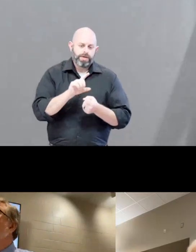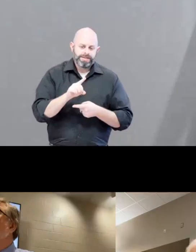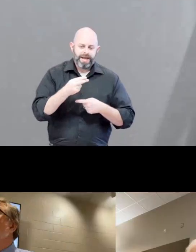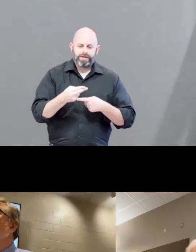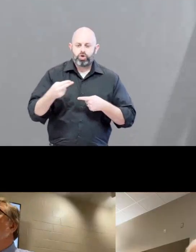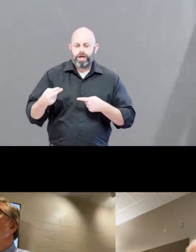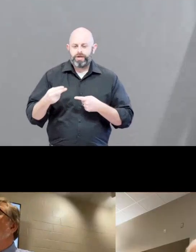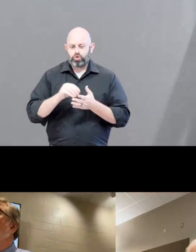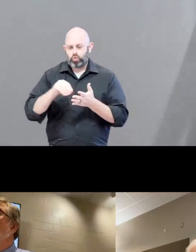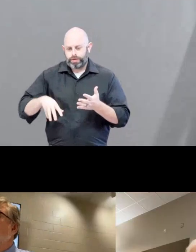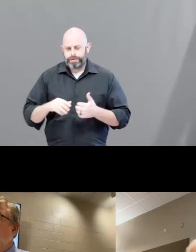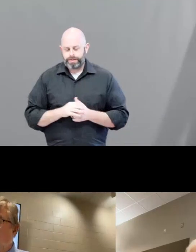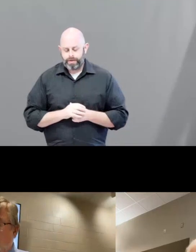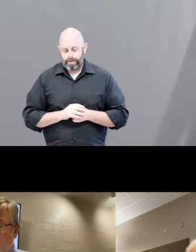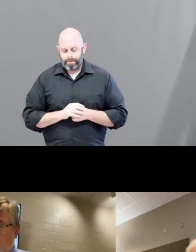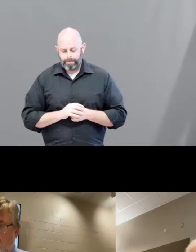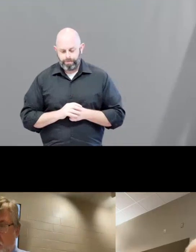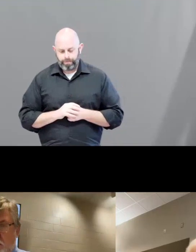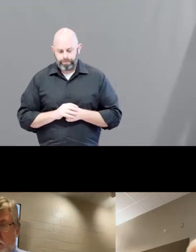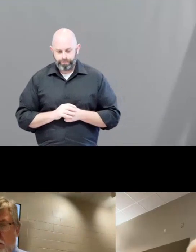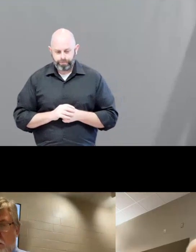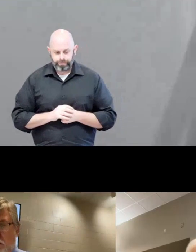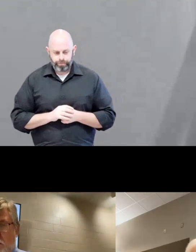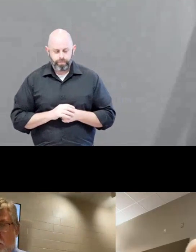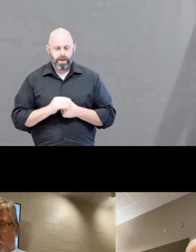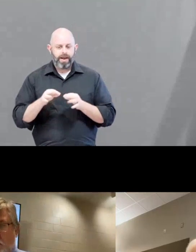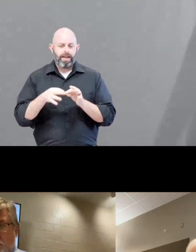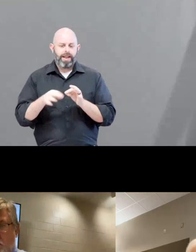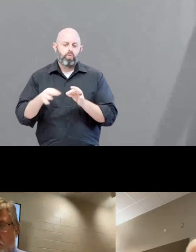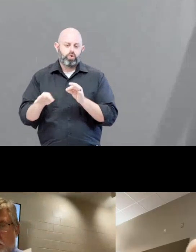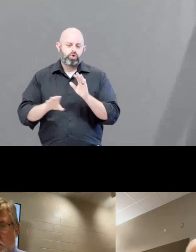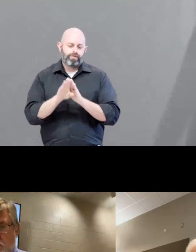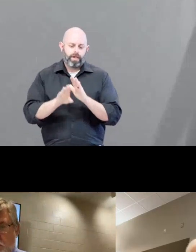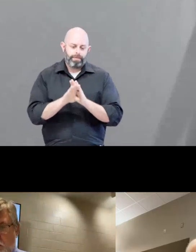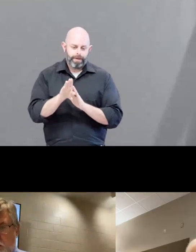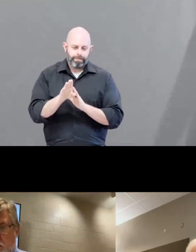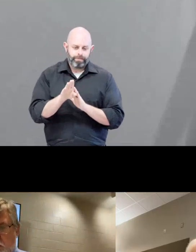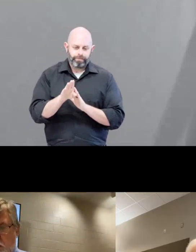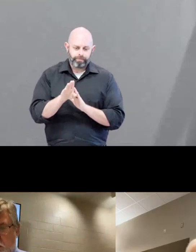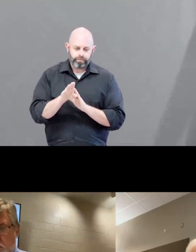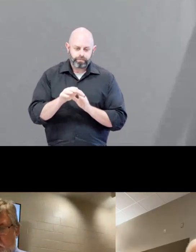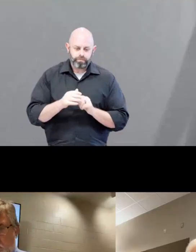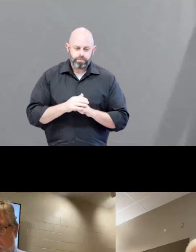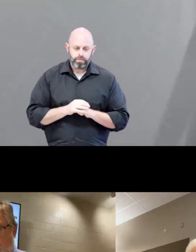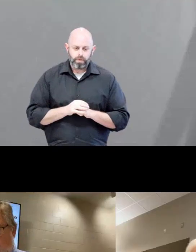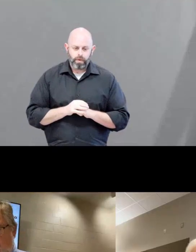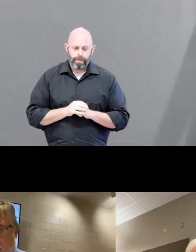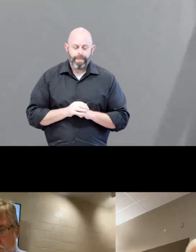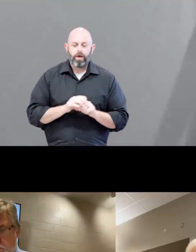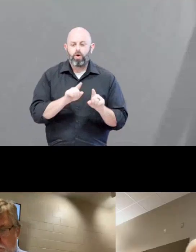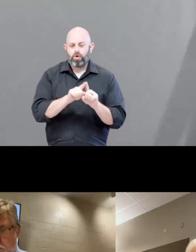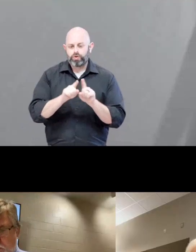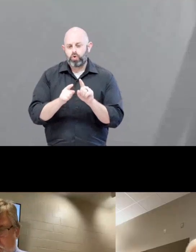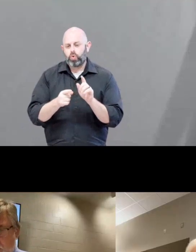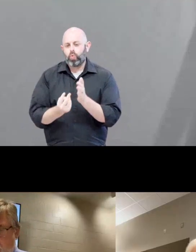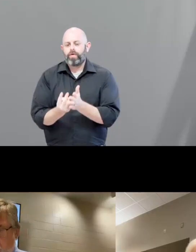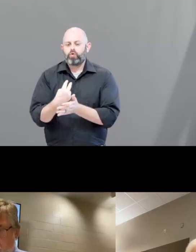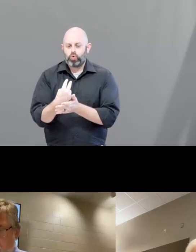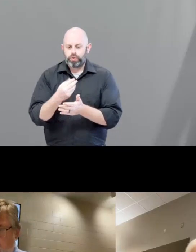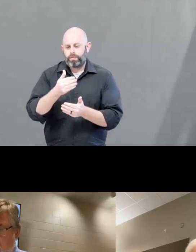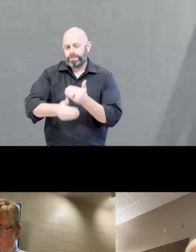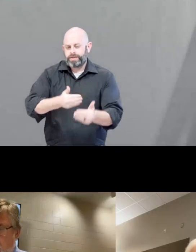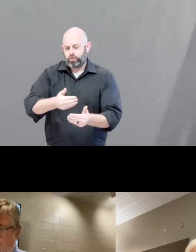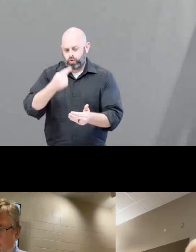DHH students and language development. It also does reviews the procedures